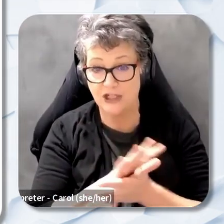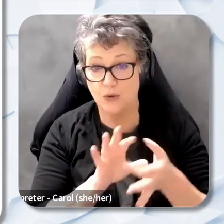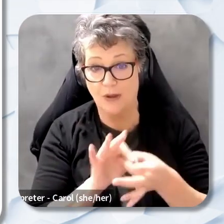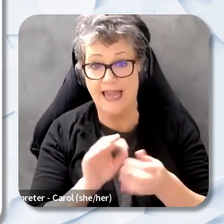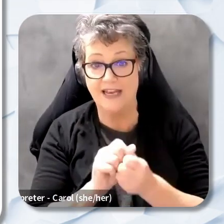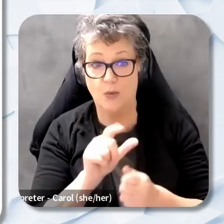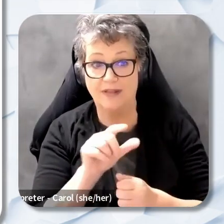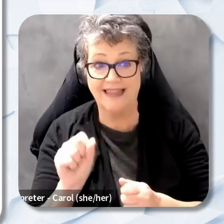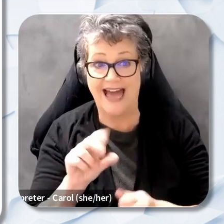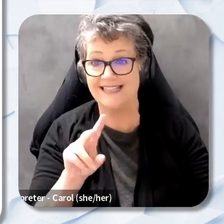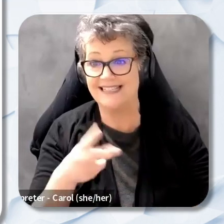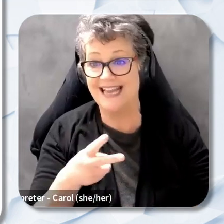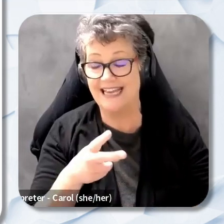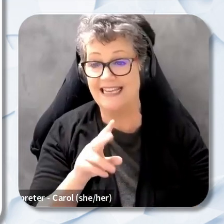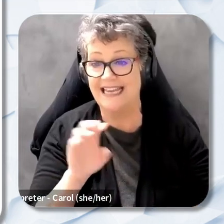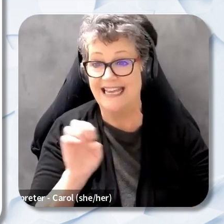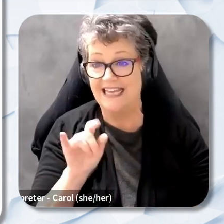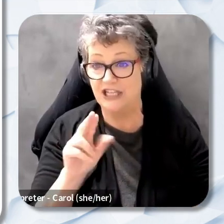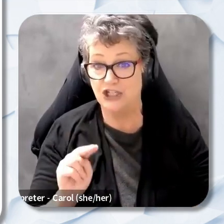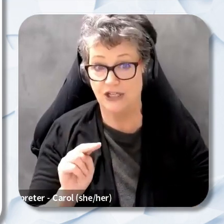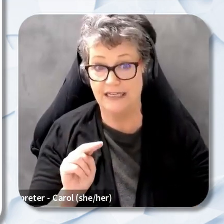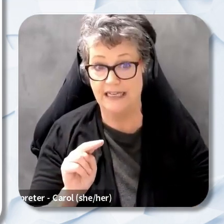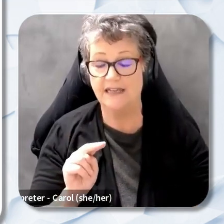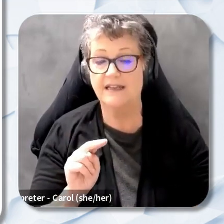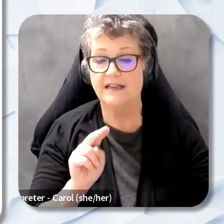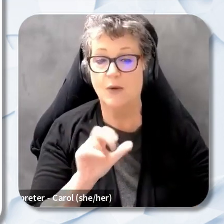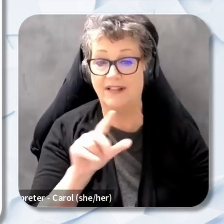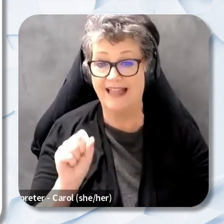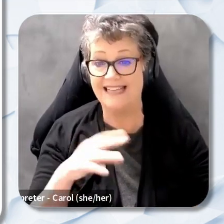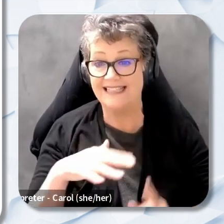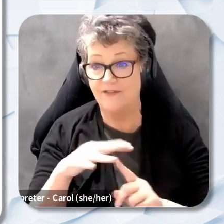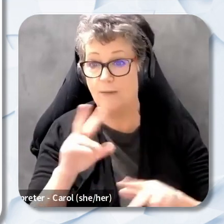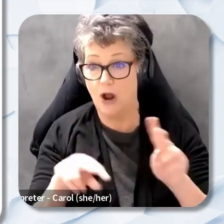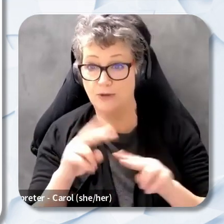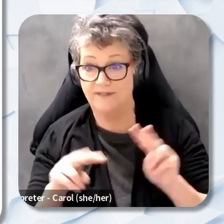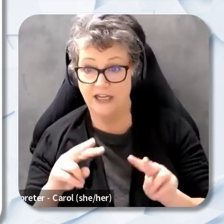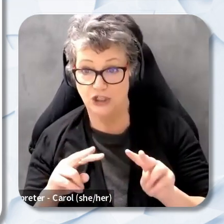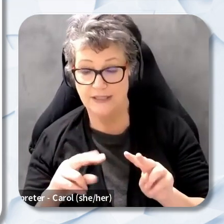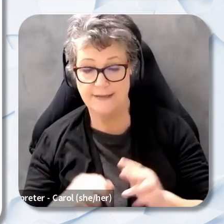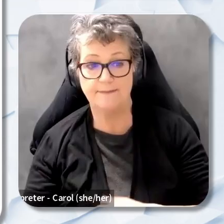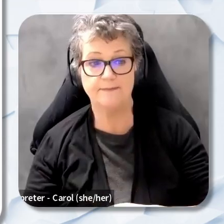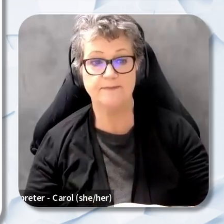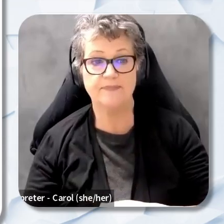with class second edition, pre-K to third, and class environment observations, the name